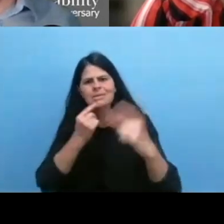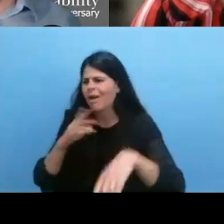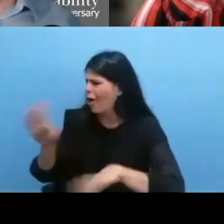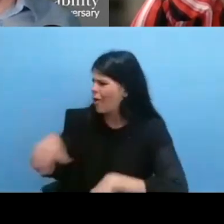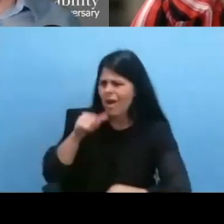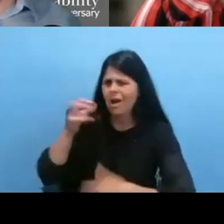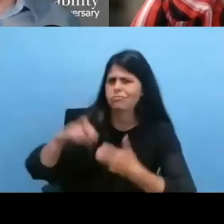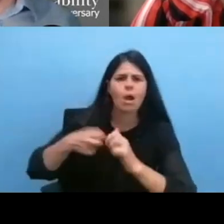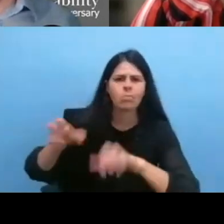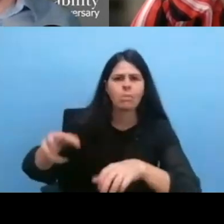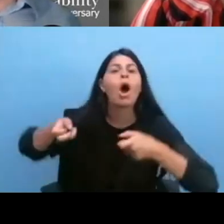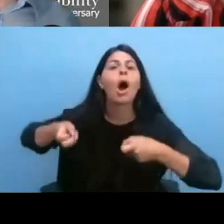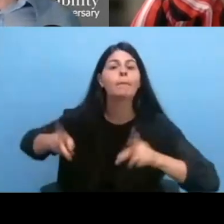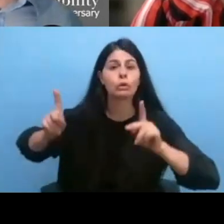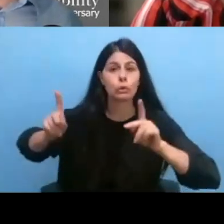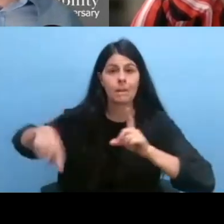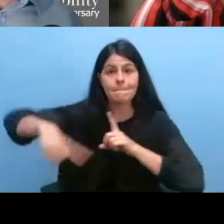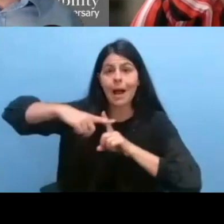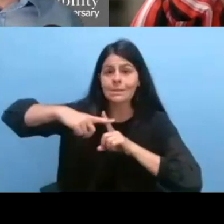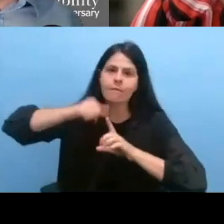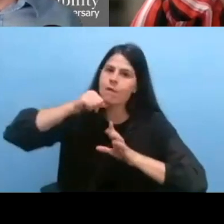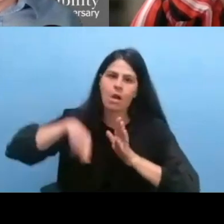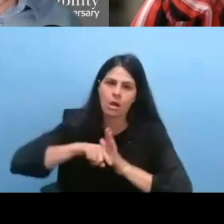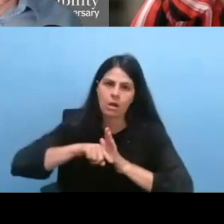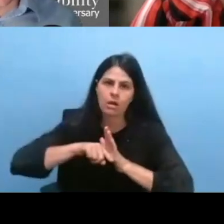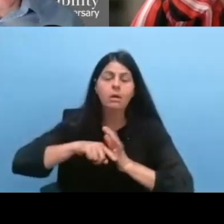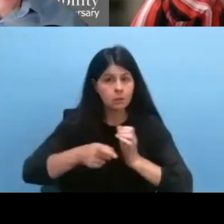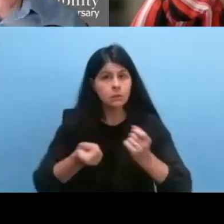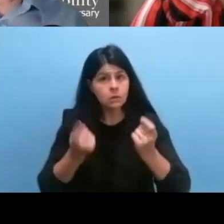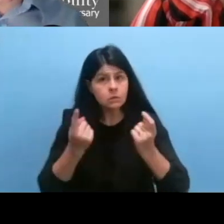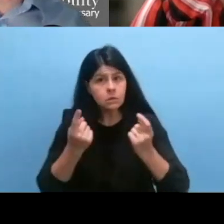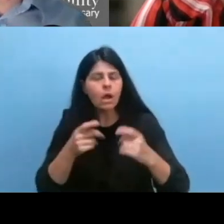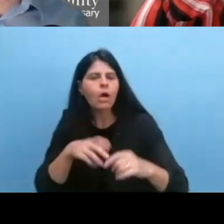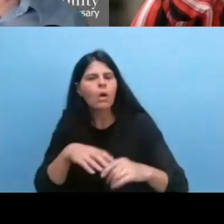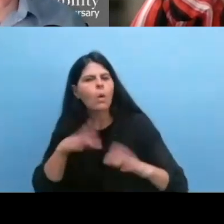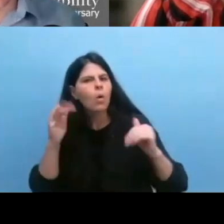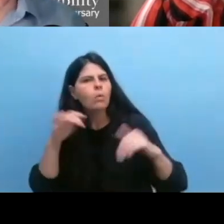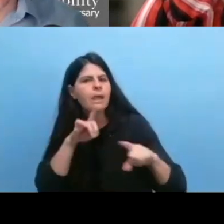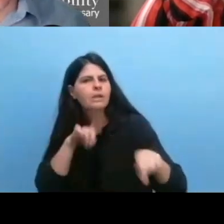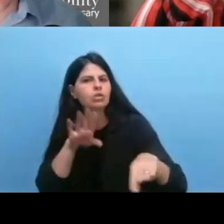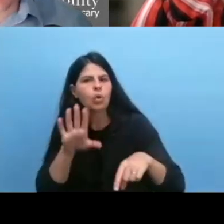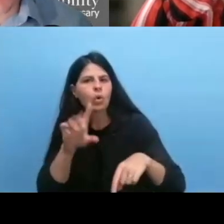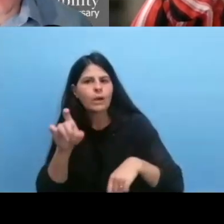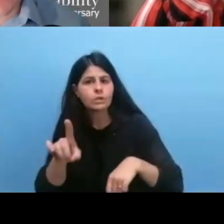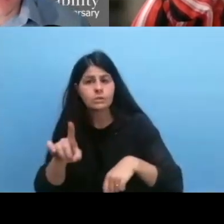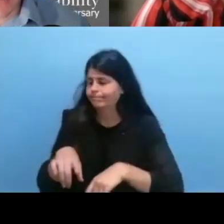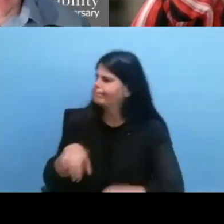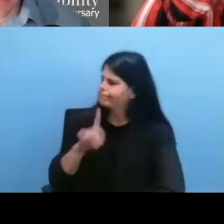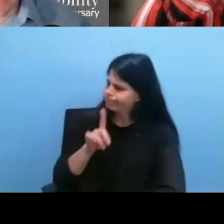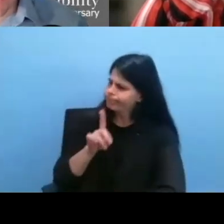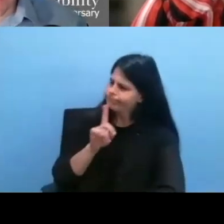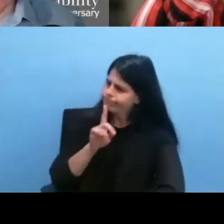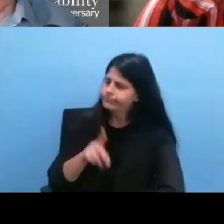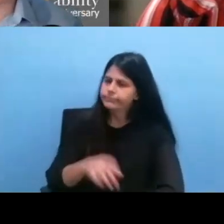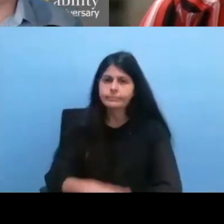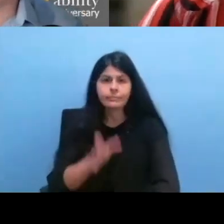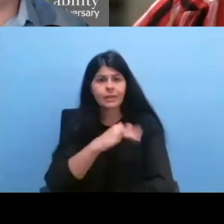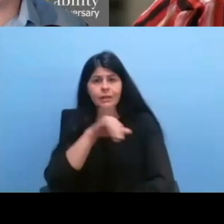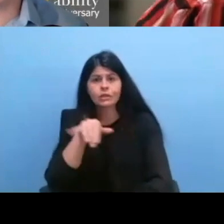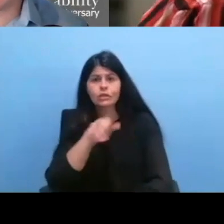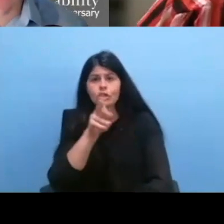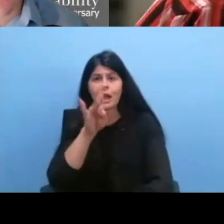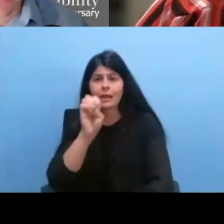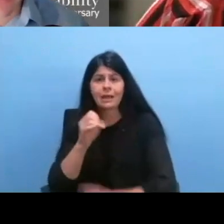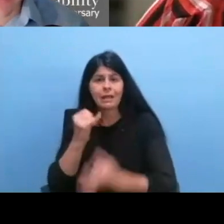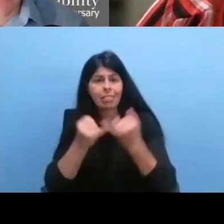a deficit. Awesome. I hope that answers your question. It does. It does. Jackie, any last thoughts for us